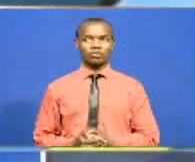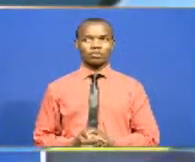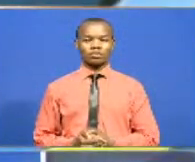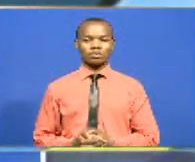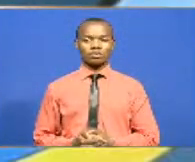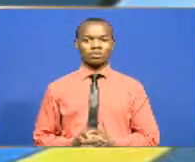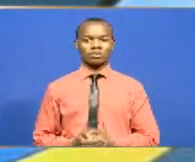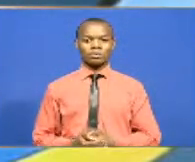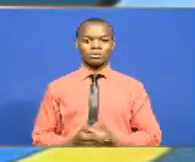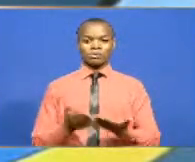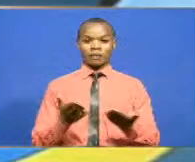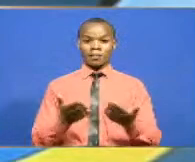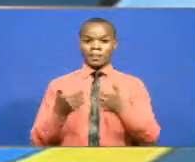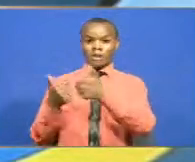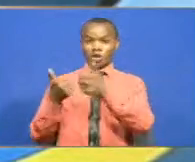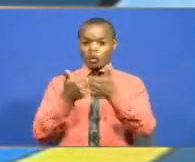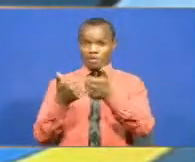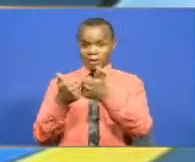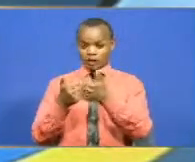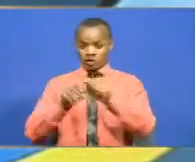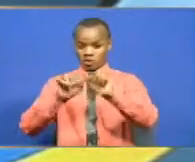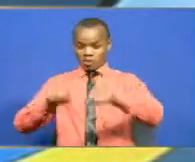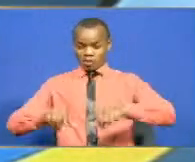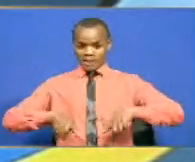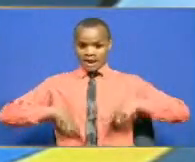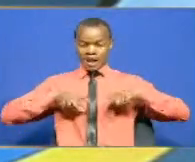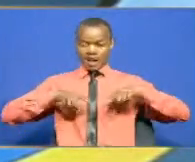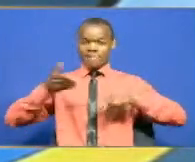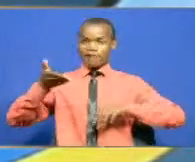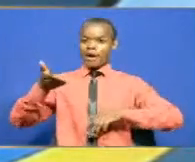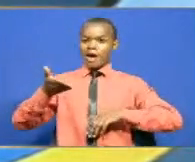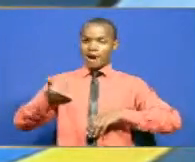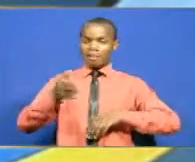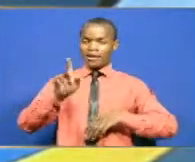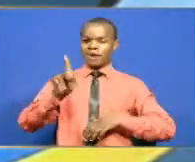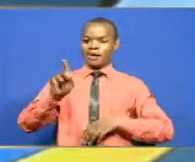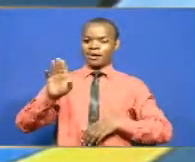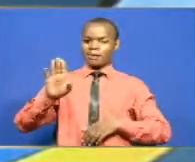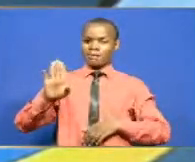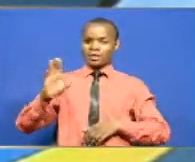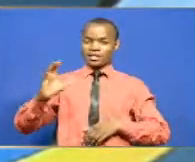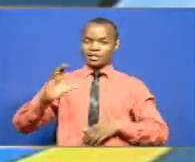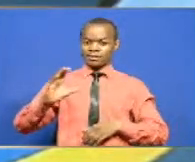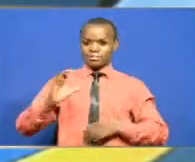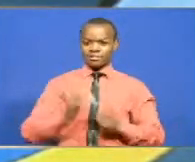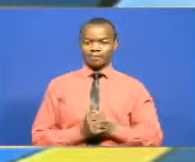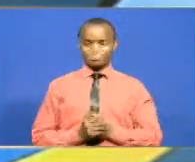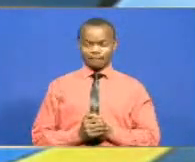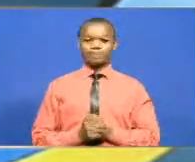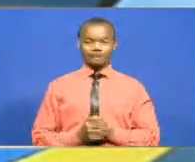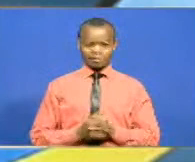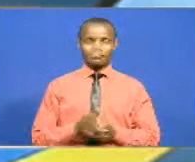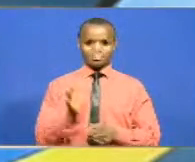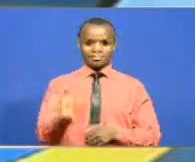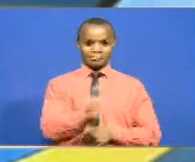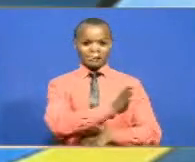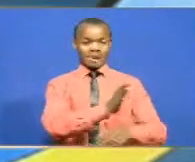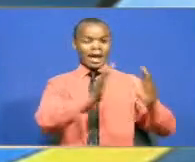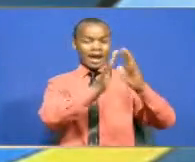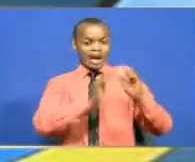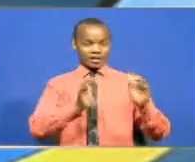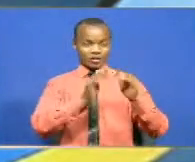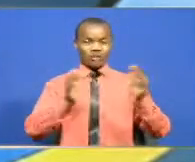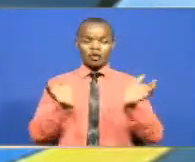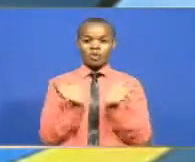Remember, that match will be live right here, your true sports partner, KBC Channel 1. Elsewhere, Arsenal head coach